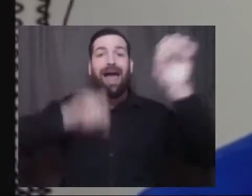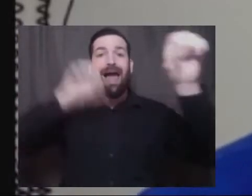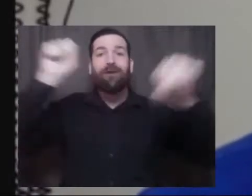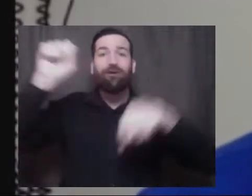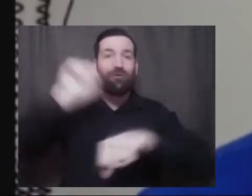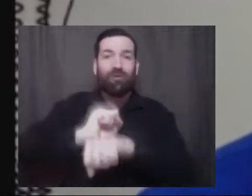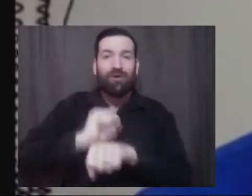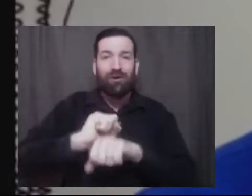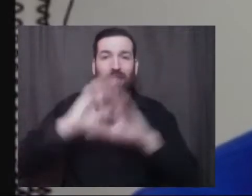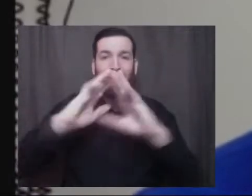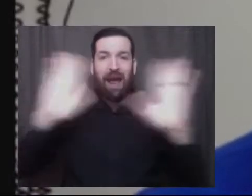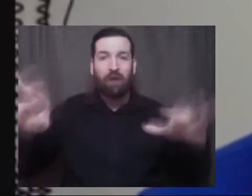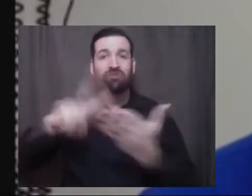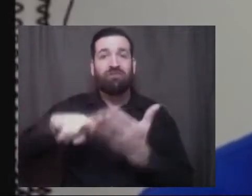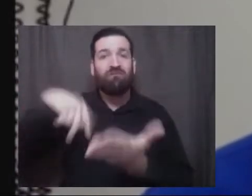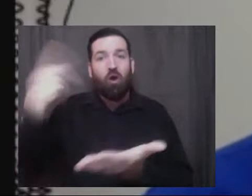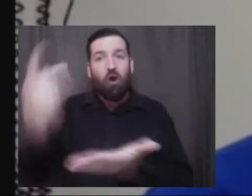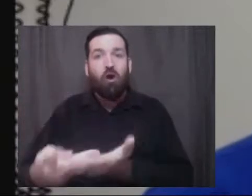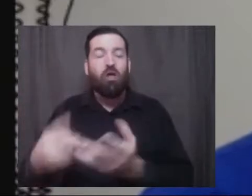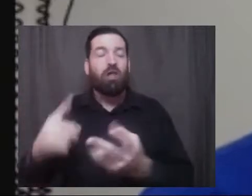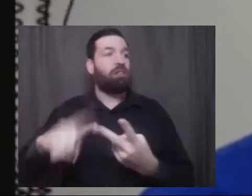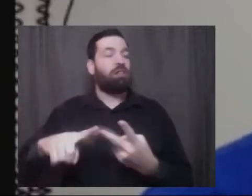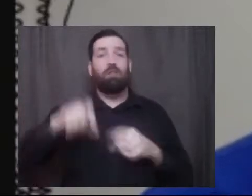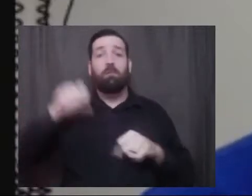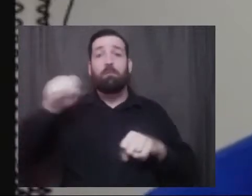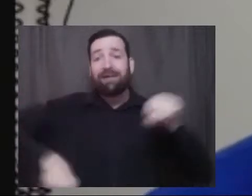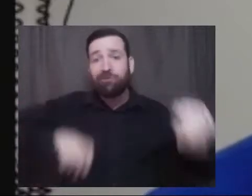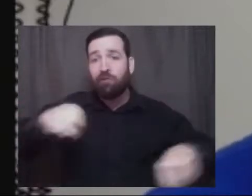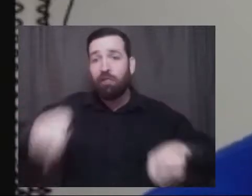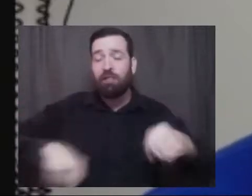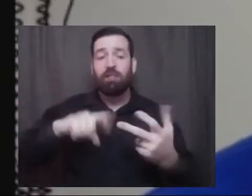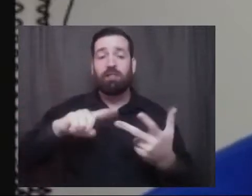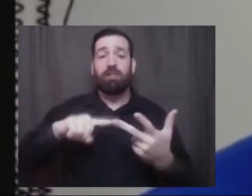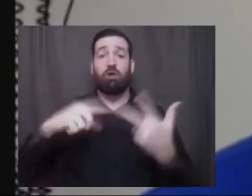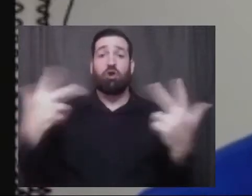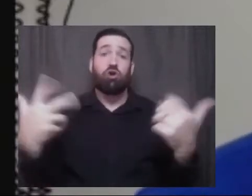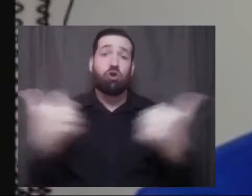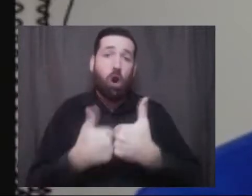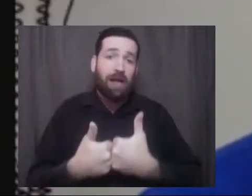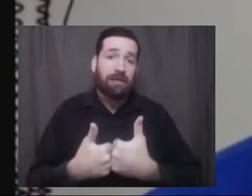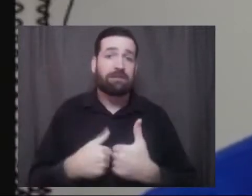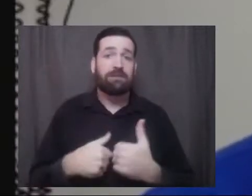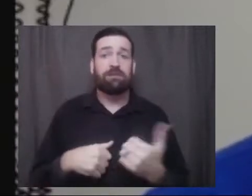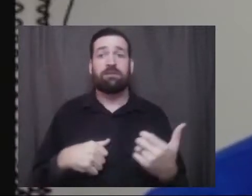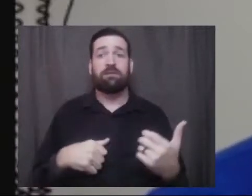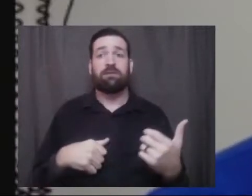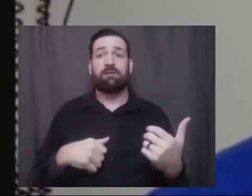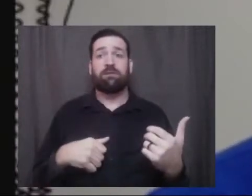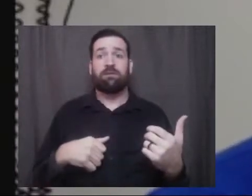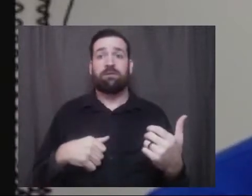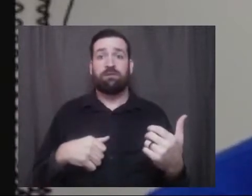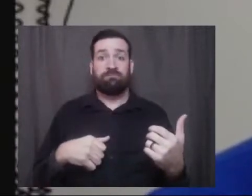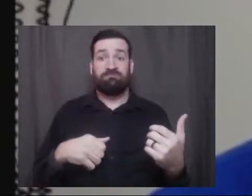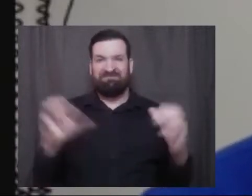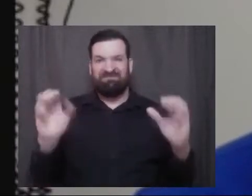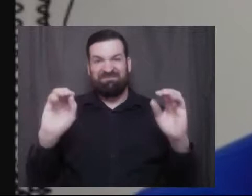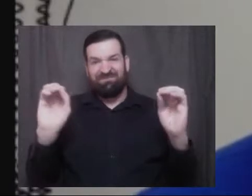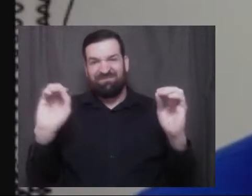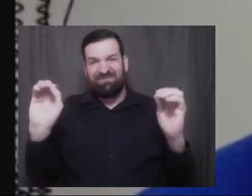house, riding a bicycle, car accidents. There's no out of season for that.